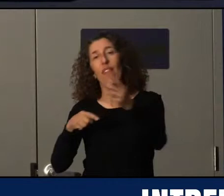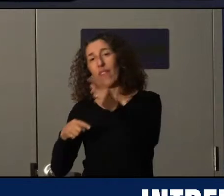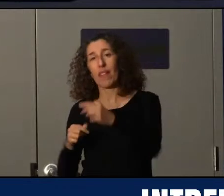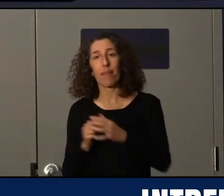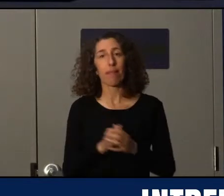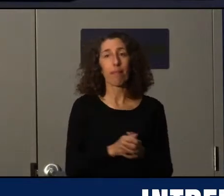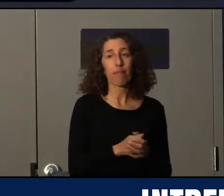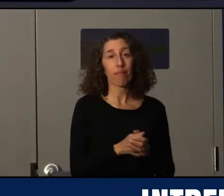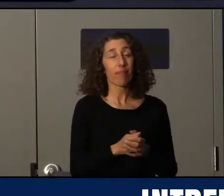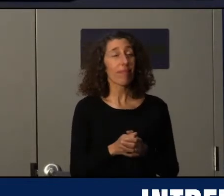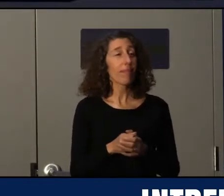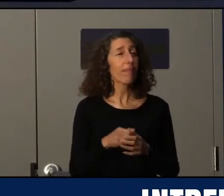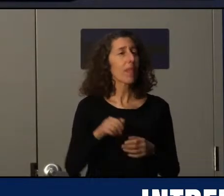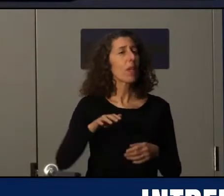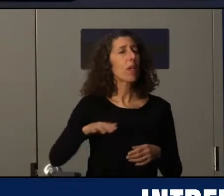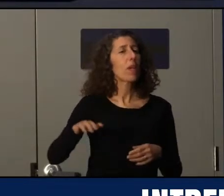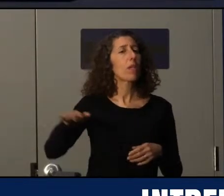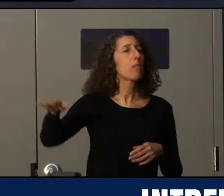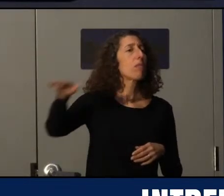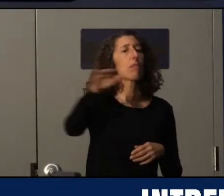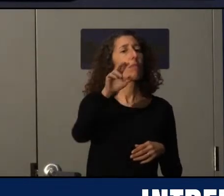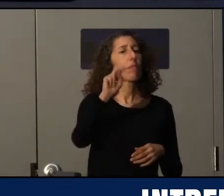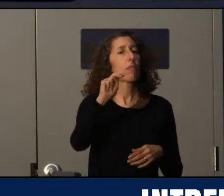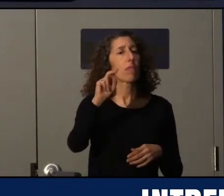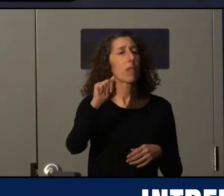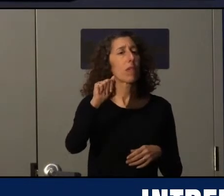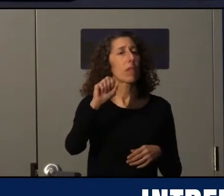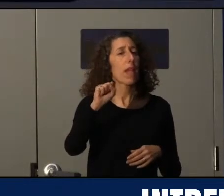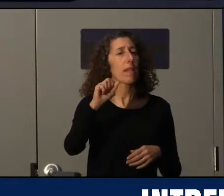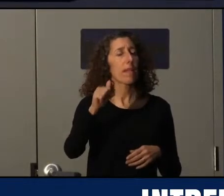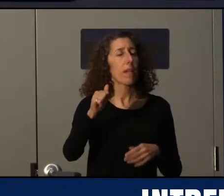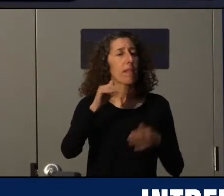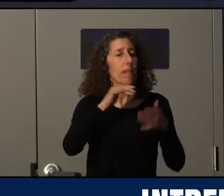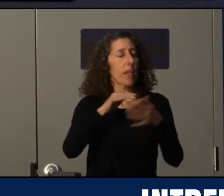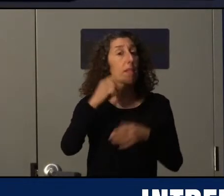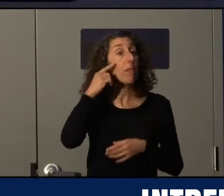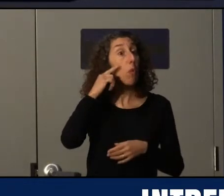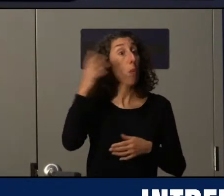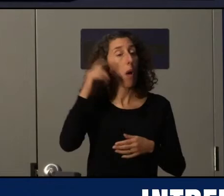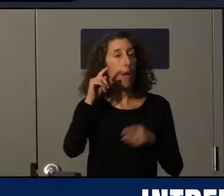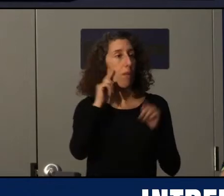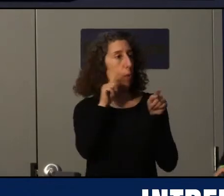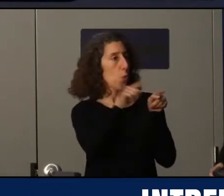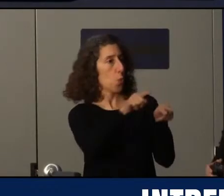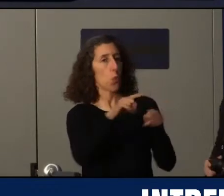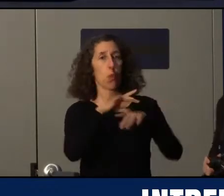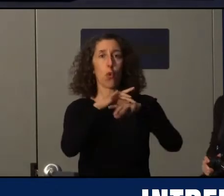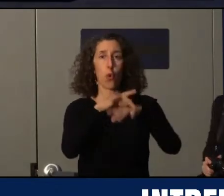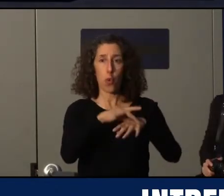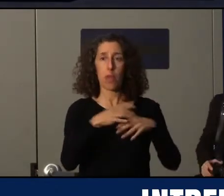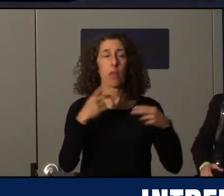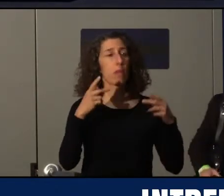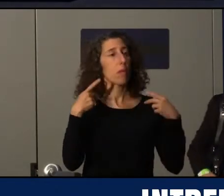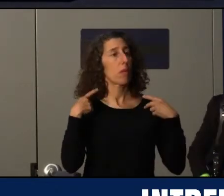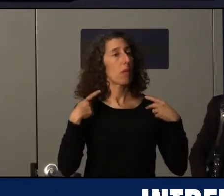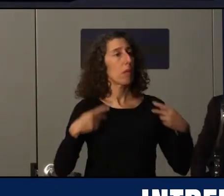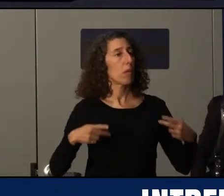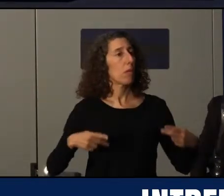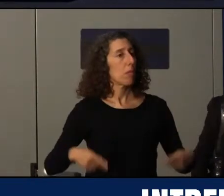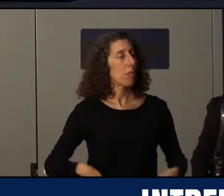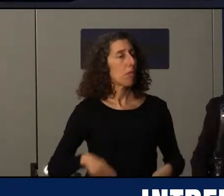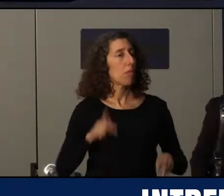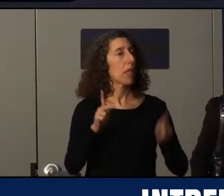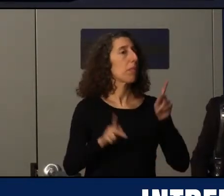those satellites up there helping us measure the vital signs of the planet to solve the problems that we have. But I was talking to somebody recently